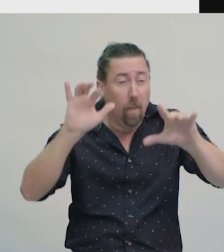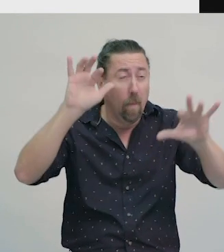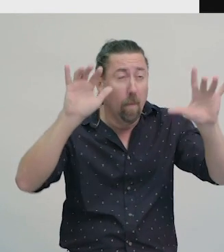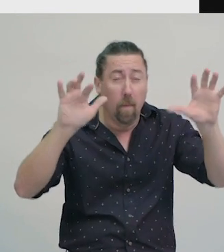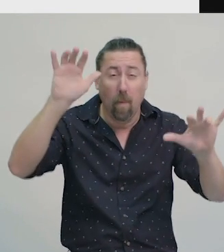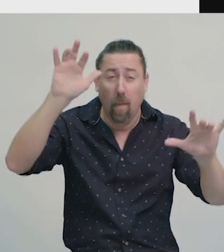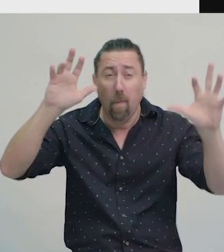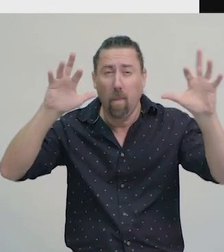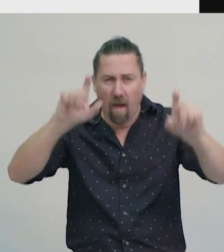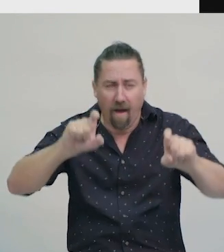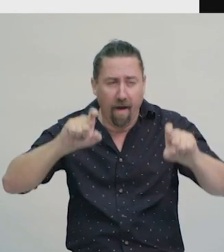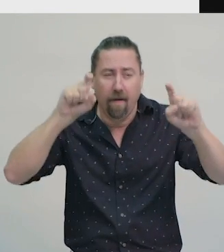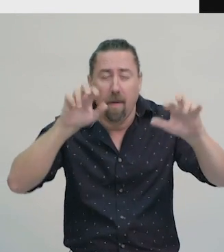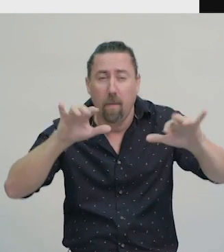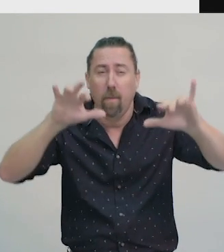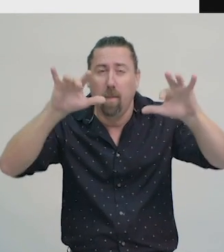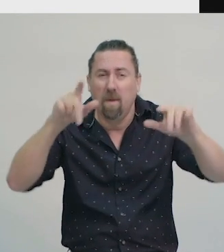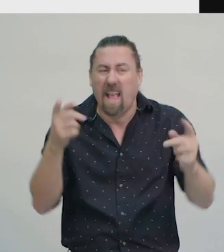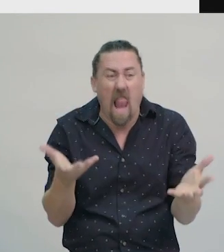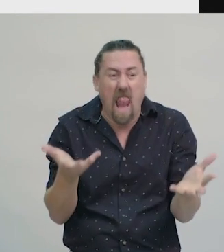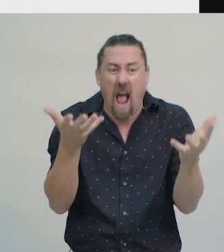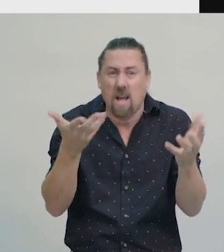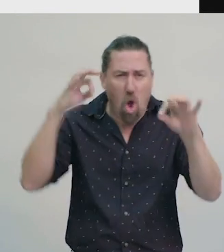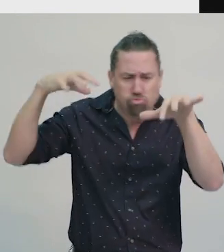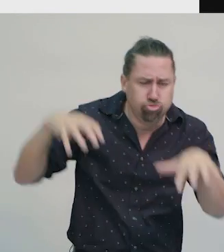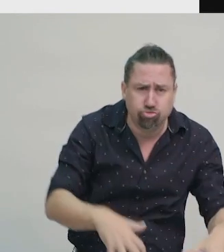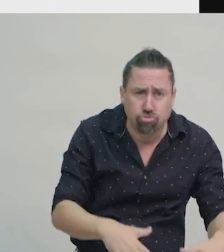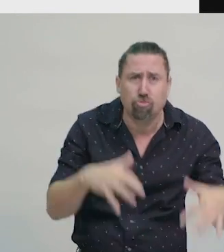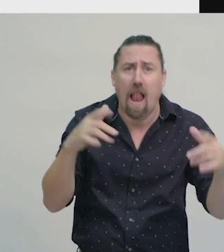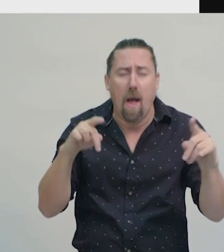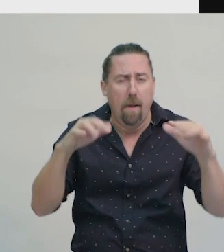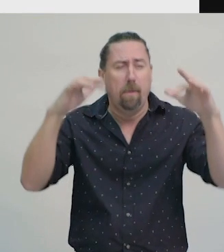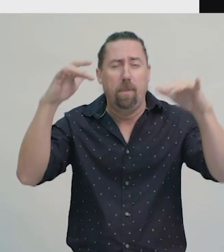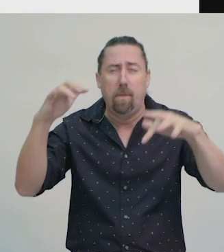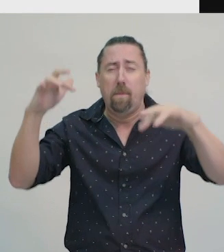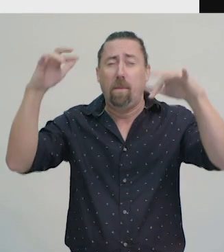very windy today. I might need a jacket to keep me warm.